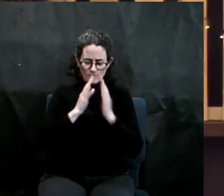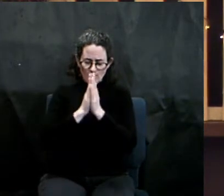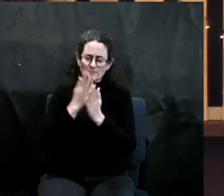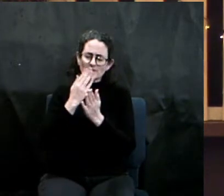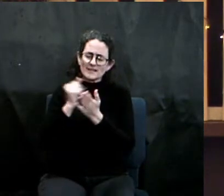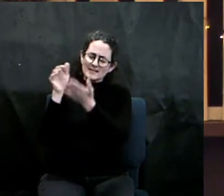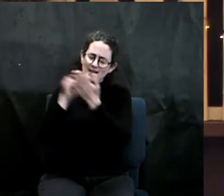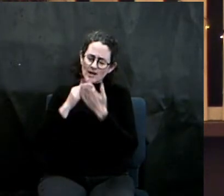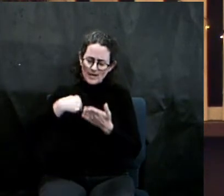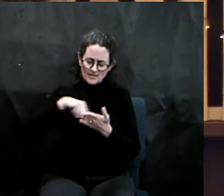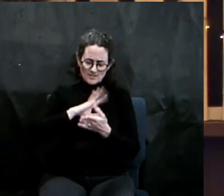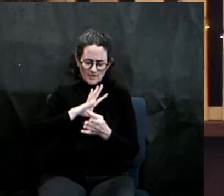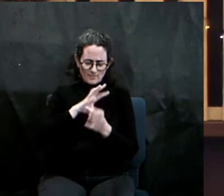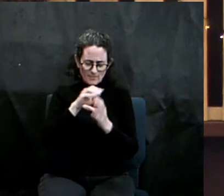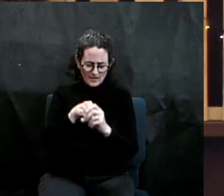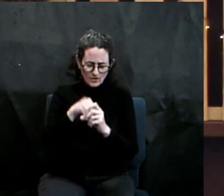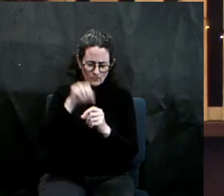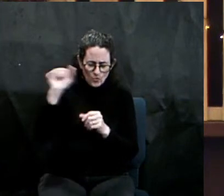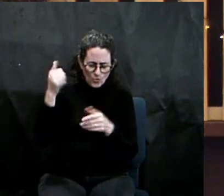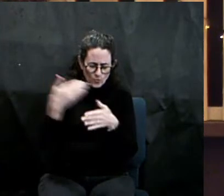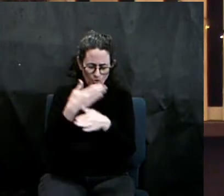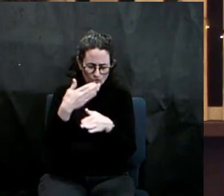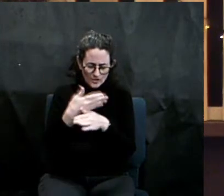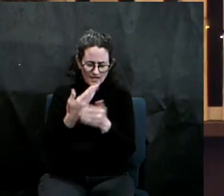part of your work in reaching others.